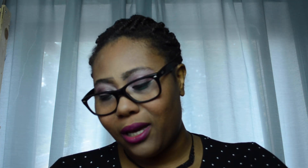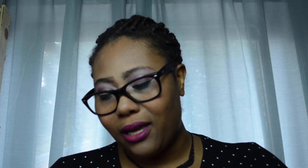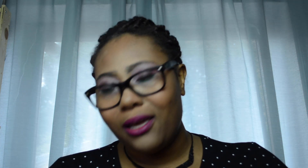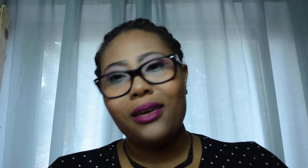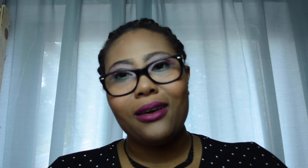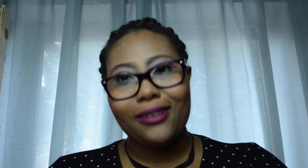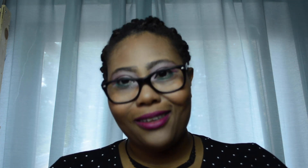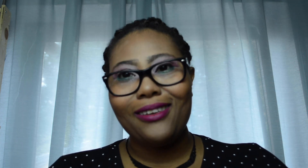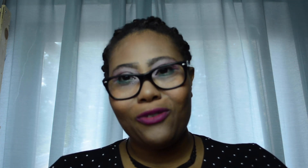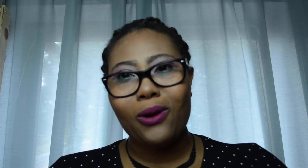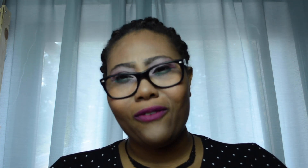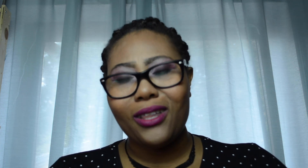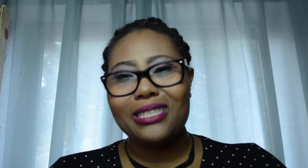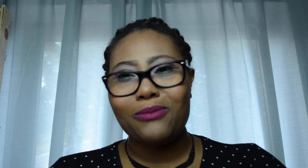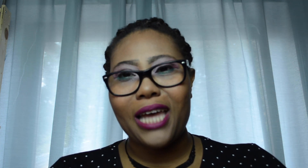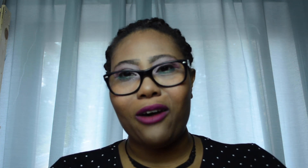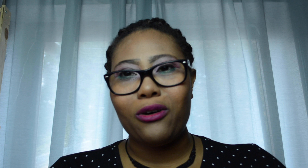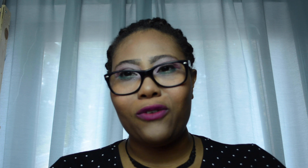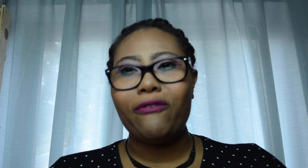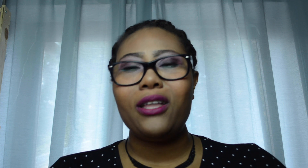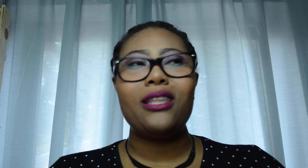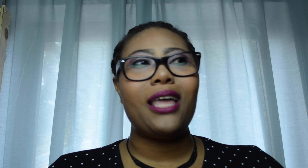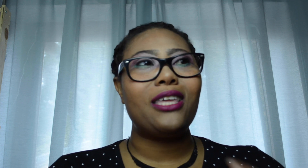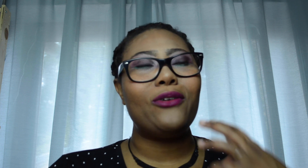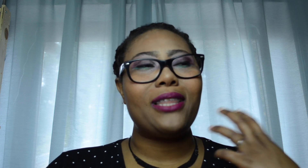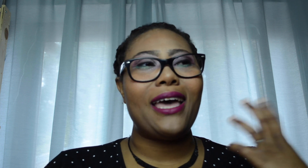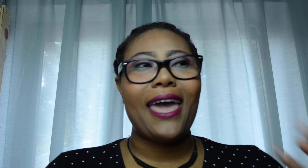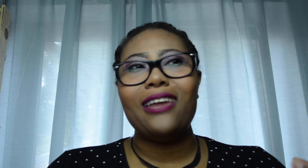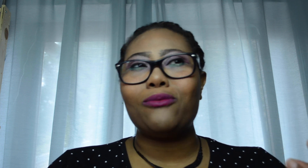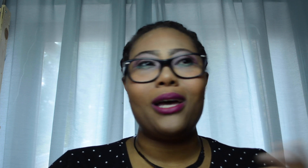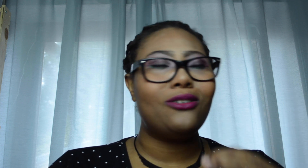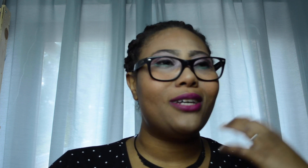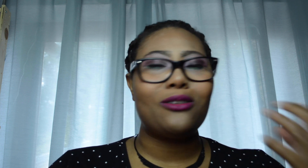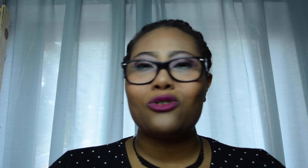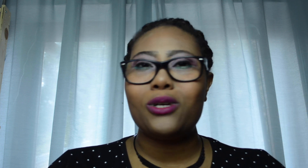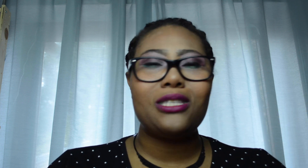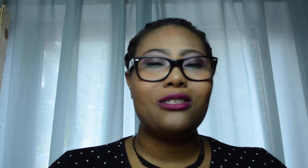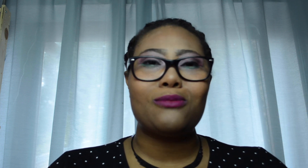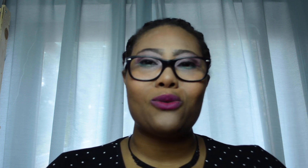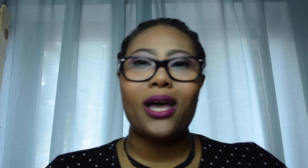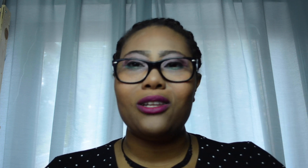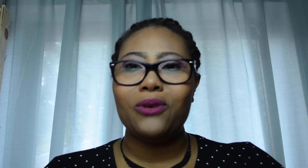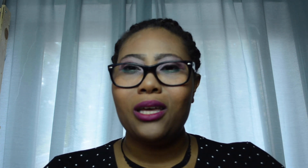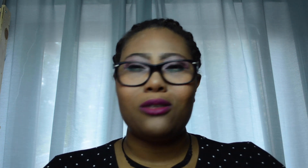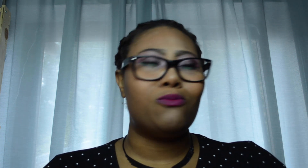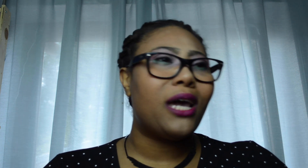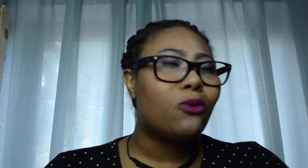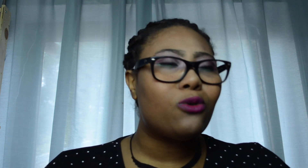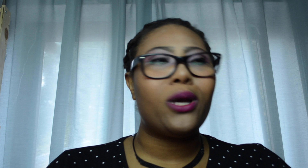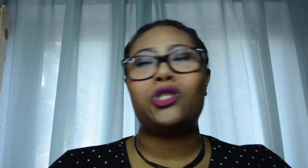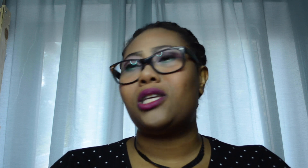up. But if you ever feel in some doubt, if you feel in like you got that hate around you, you got those criticisms around you,